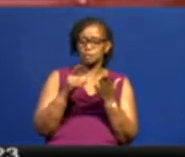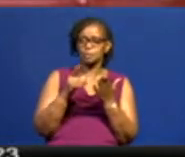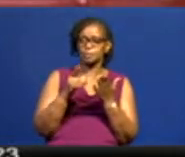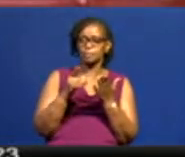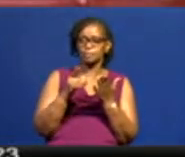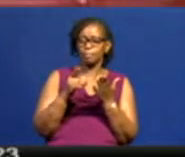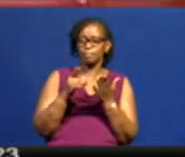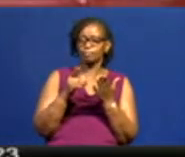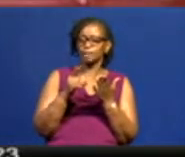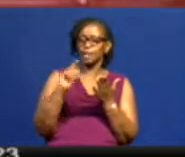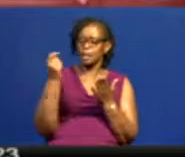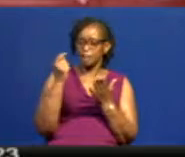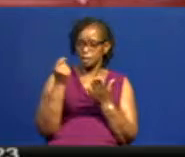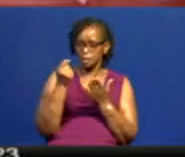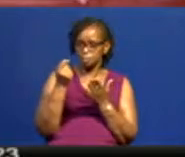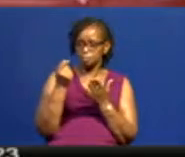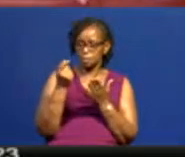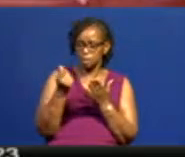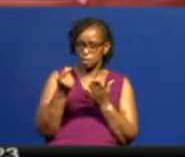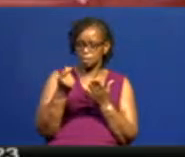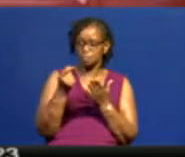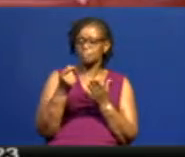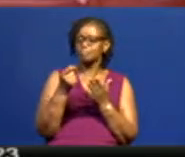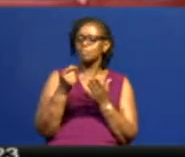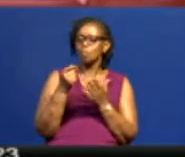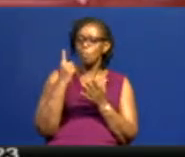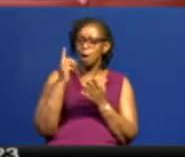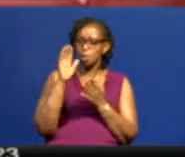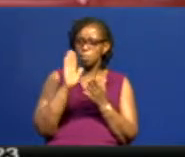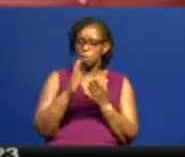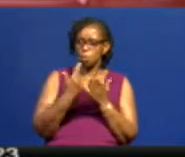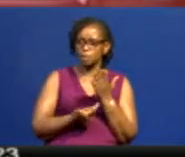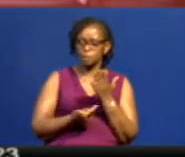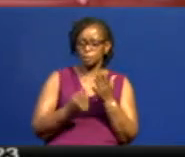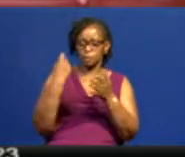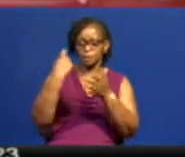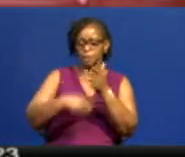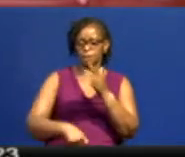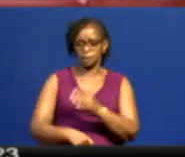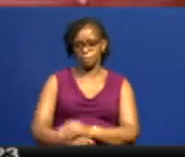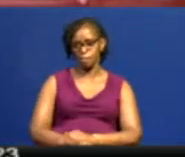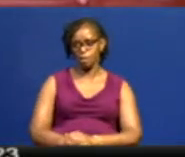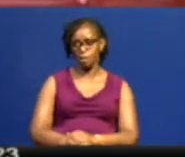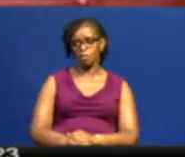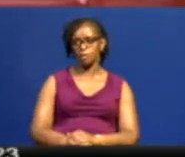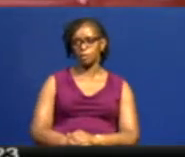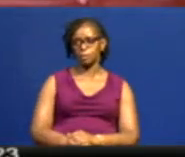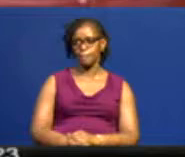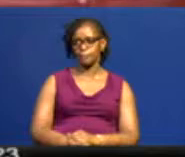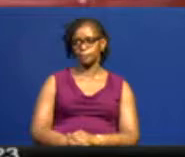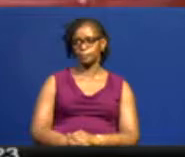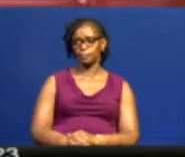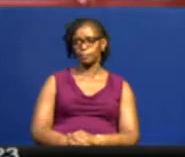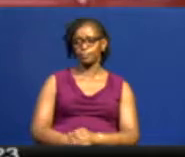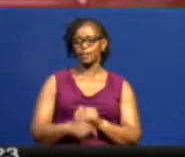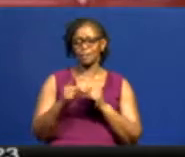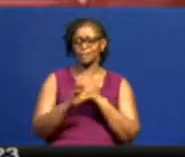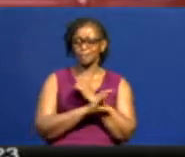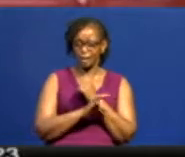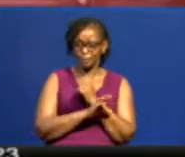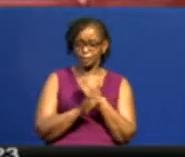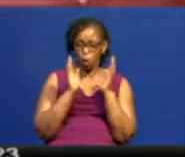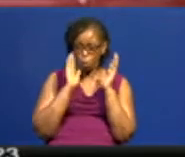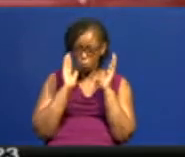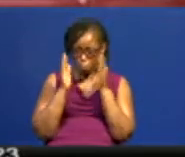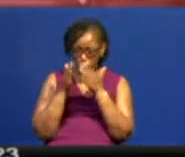other ways. And the key among them is taxation. And this country has majored a lot on taxation as a